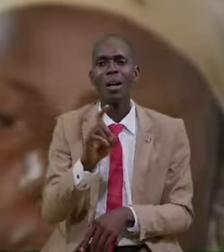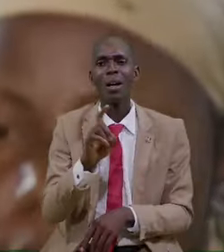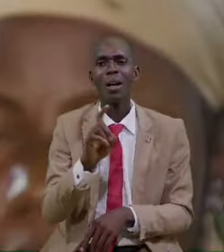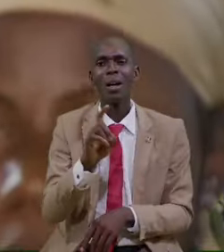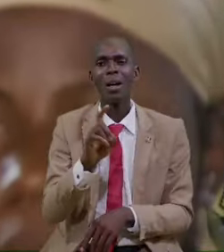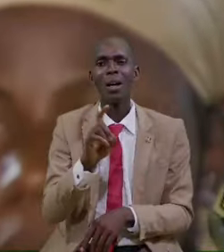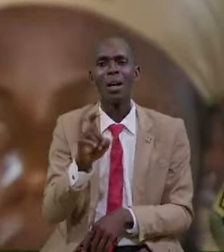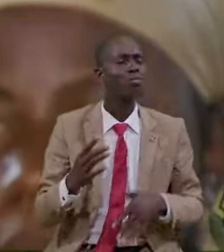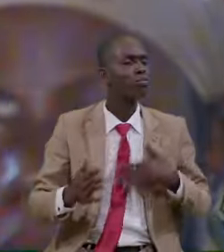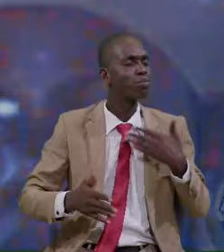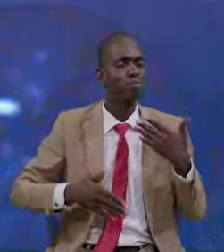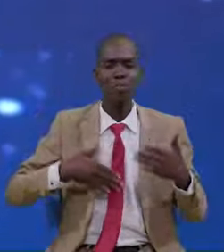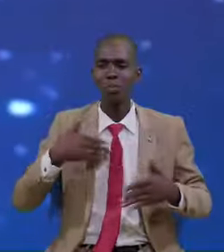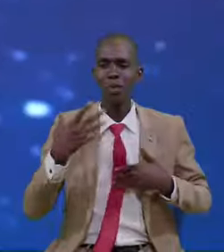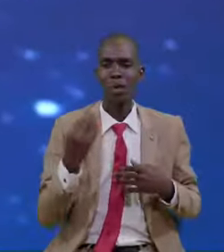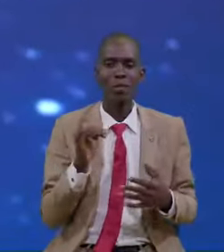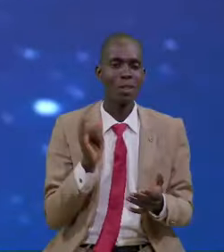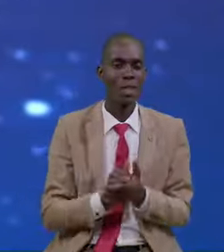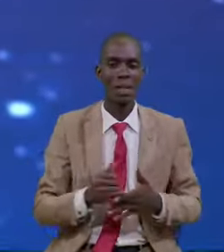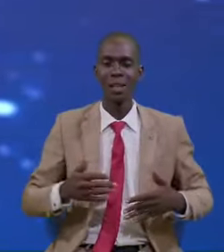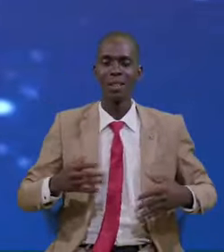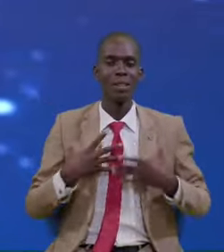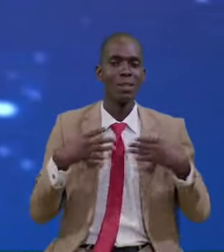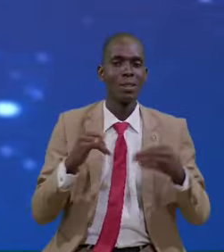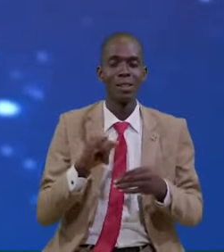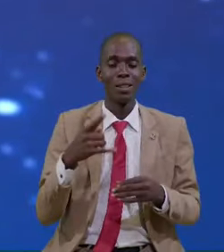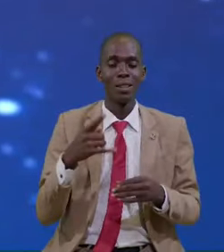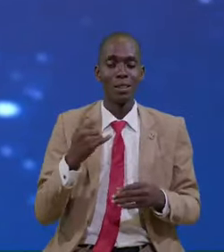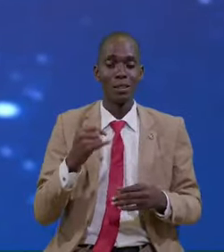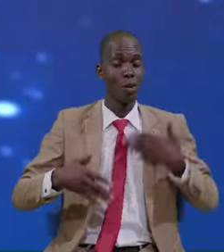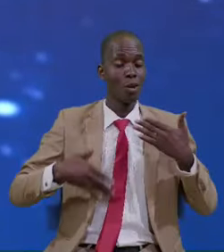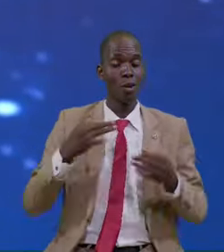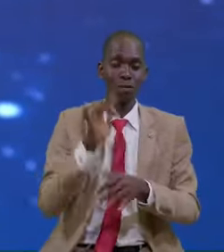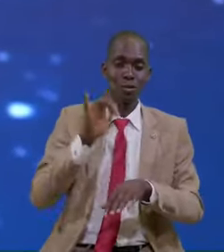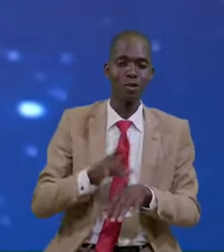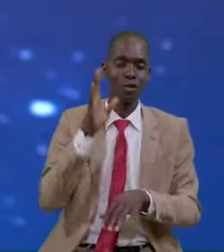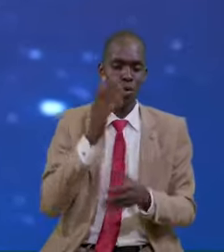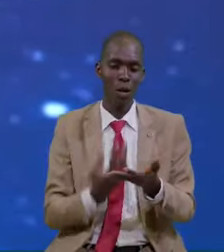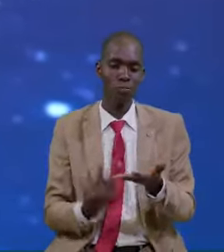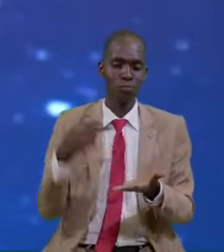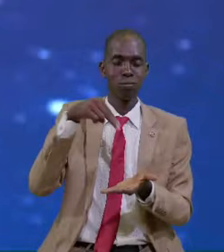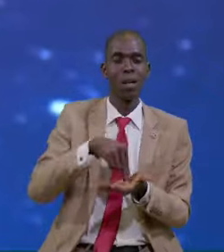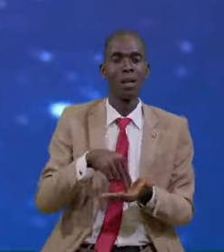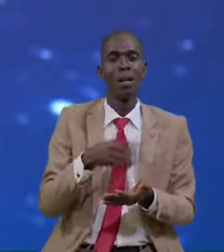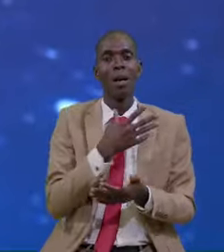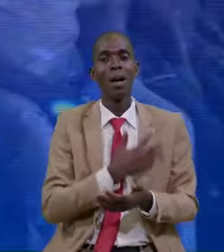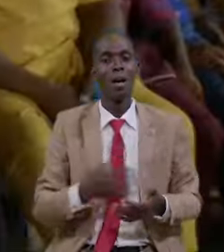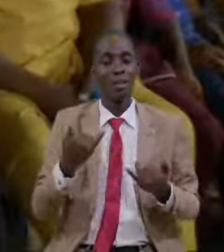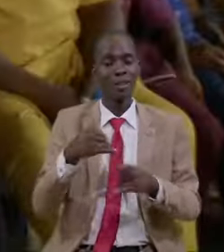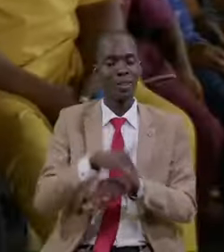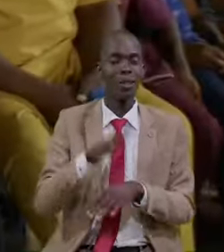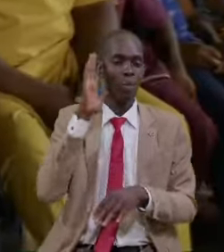joy of that healing, the joy of that touch. You will get up. And tonight, you will get